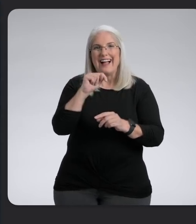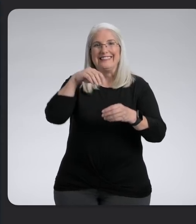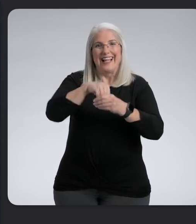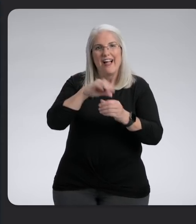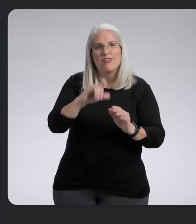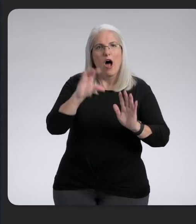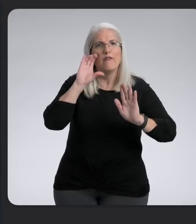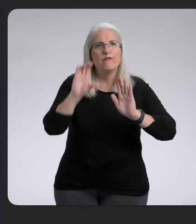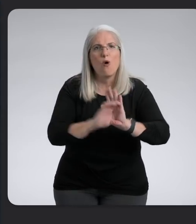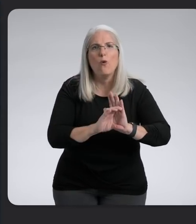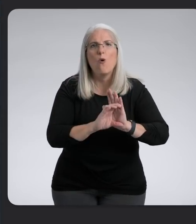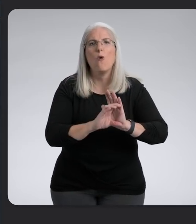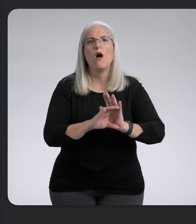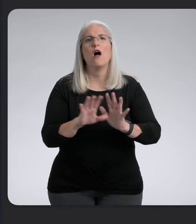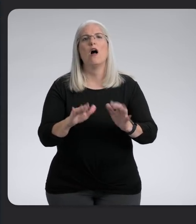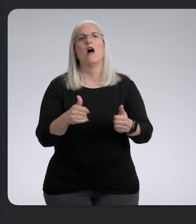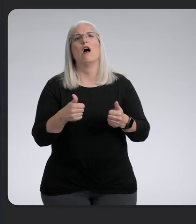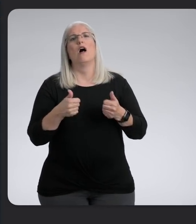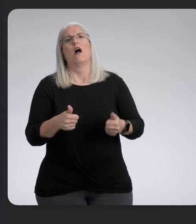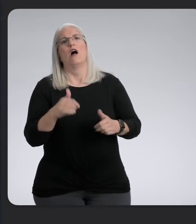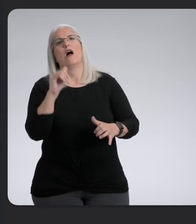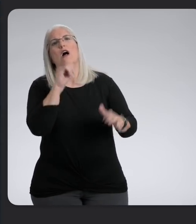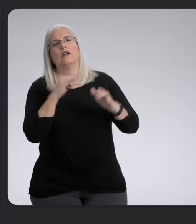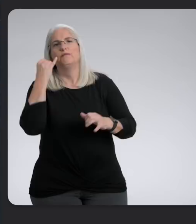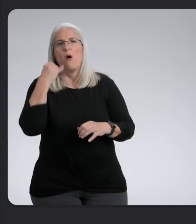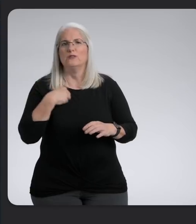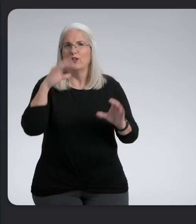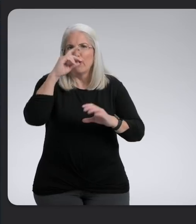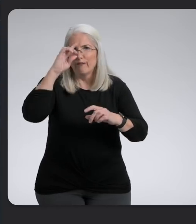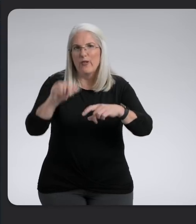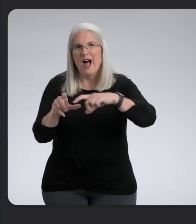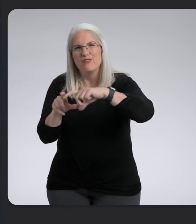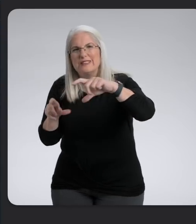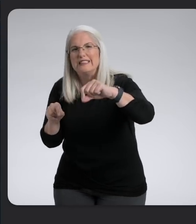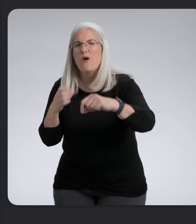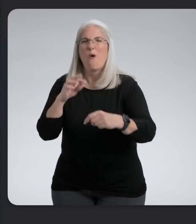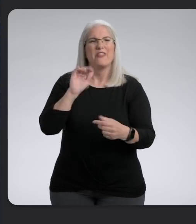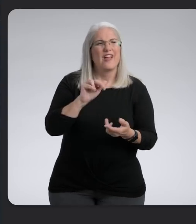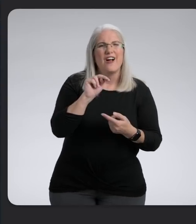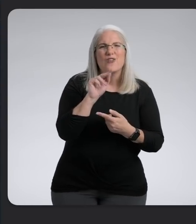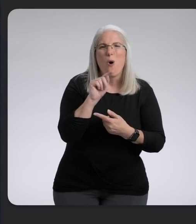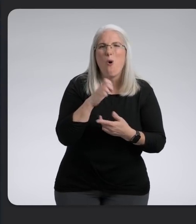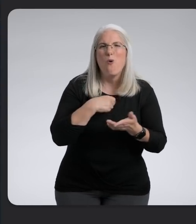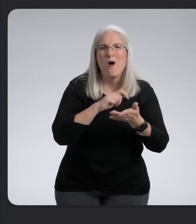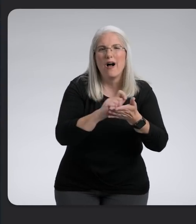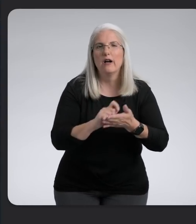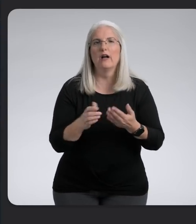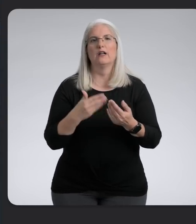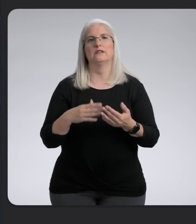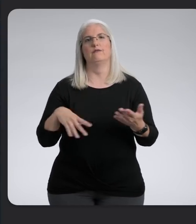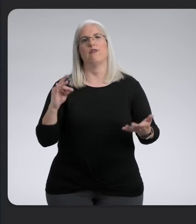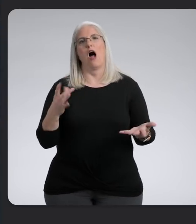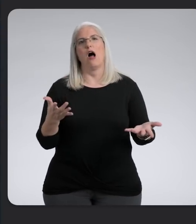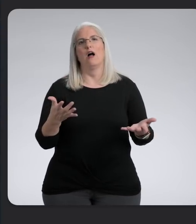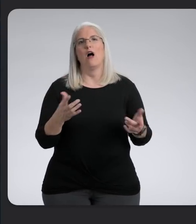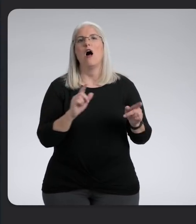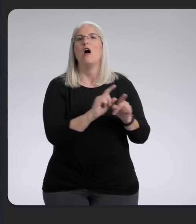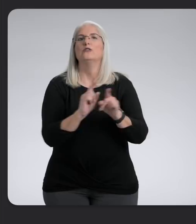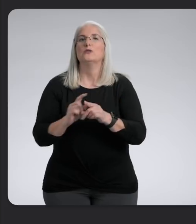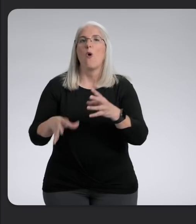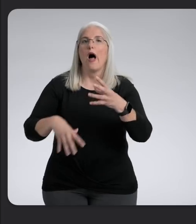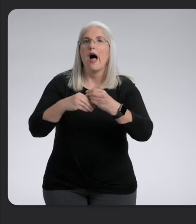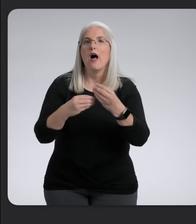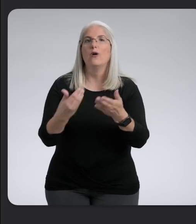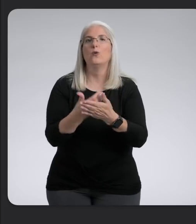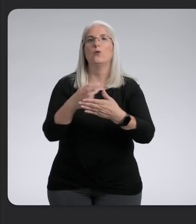photo of a recipe, a receipt, or even a handwritten note. We've also added all new rich results for contacts.